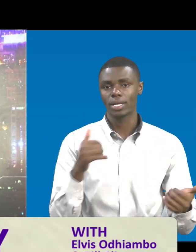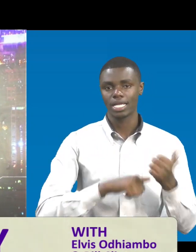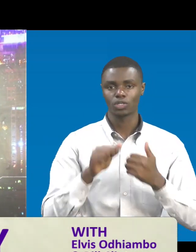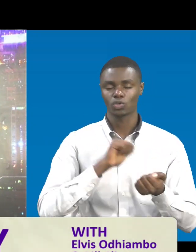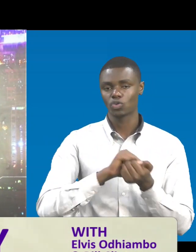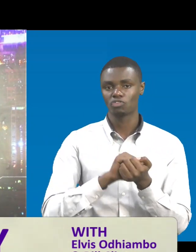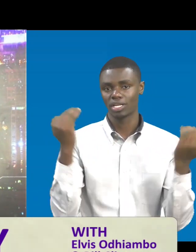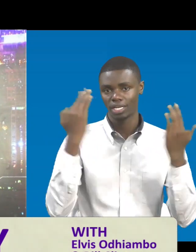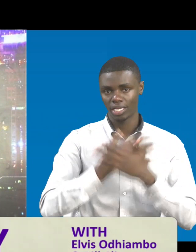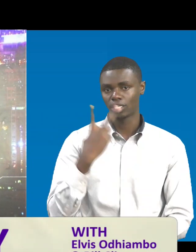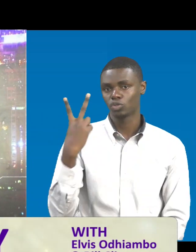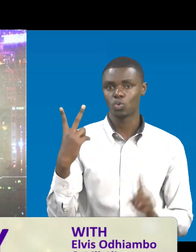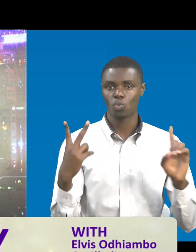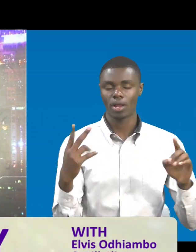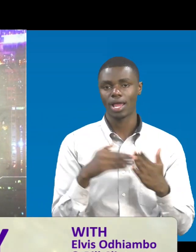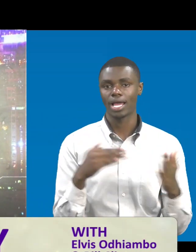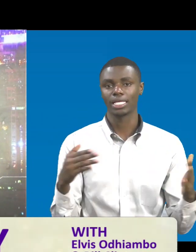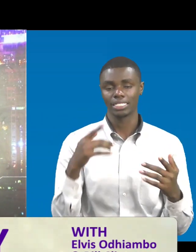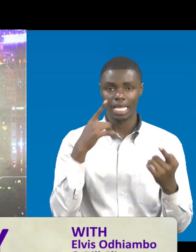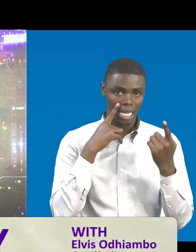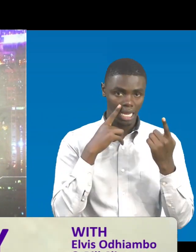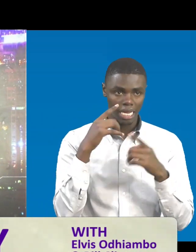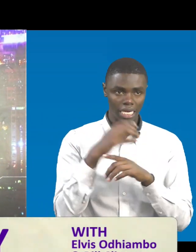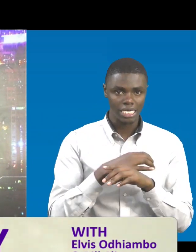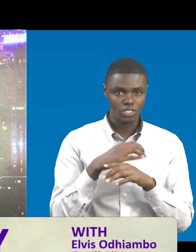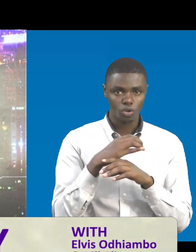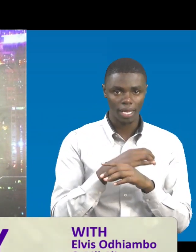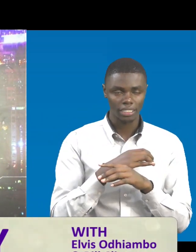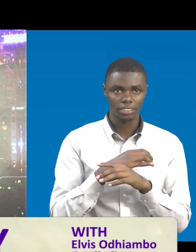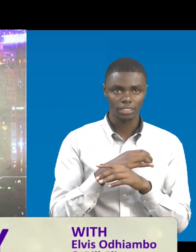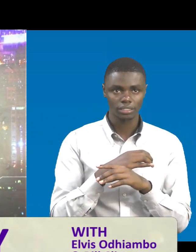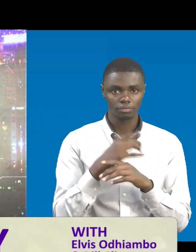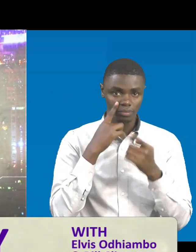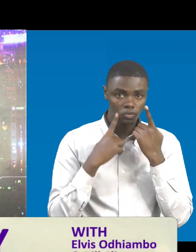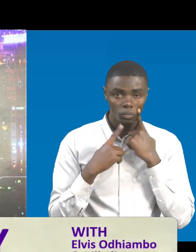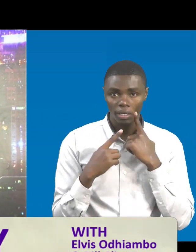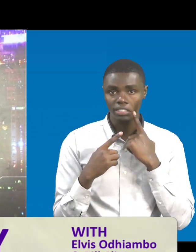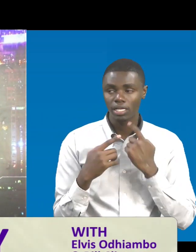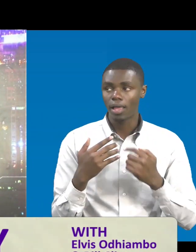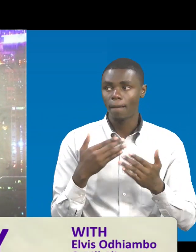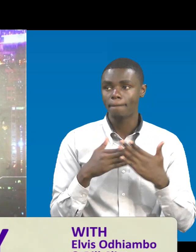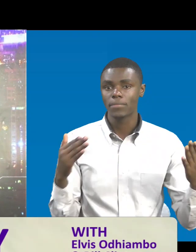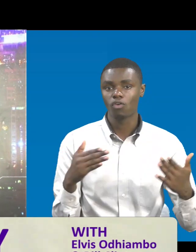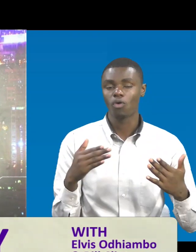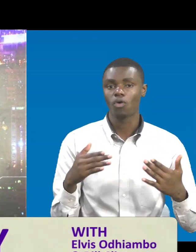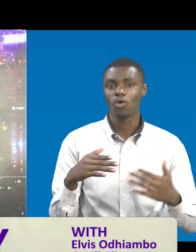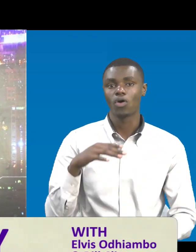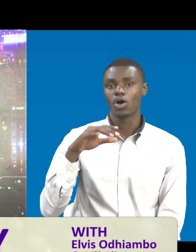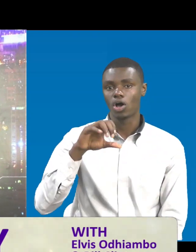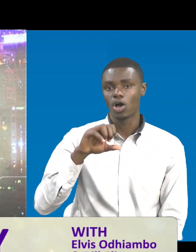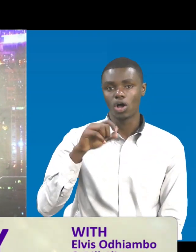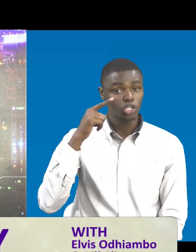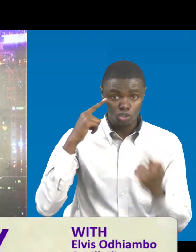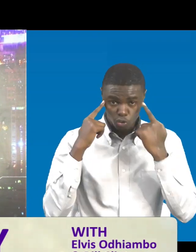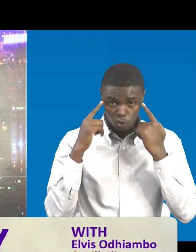night with a 2-1 win against Crystal Palace. We had an own goal courtesy of James Ward before Son Heung-min